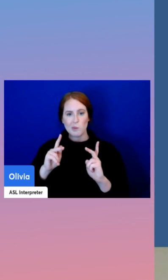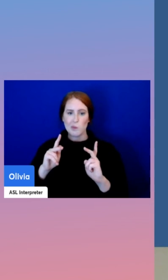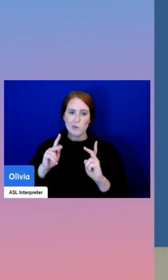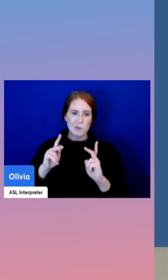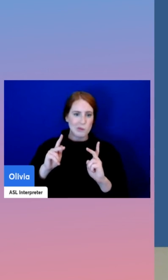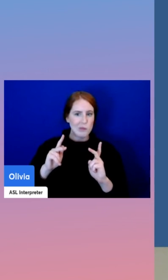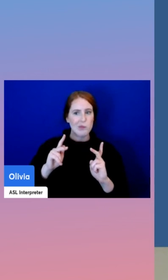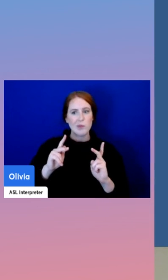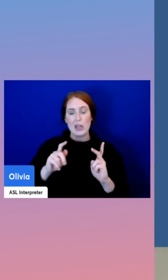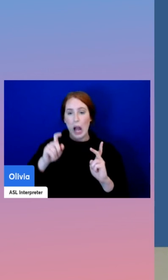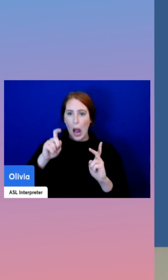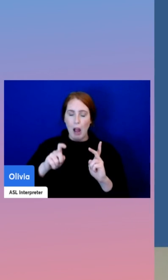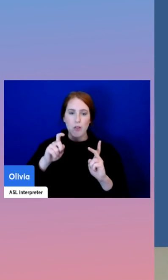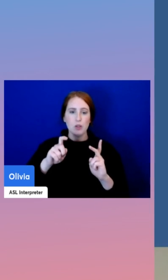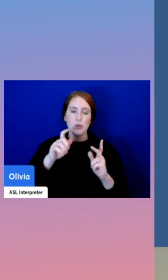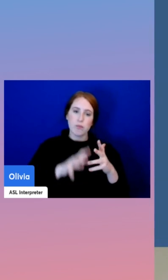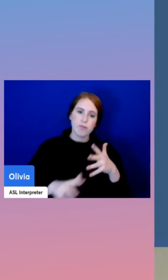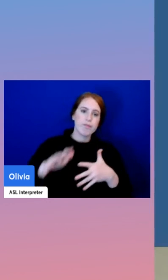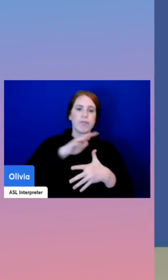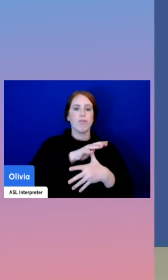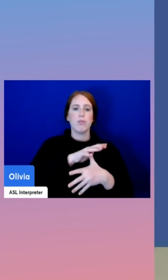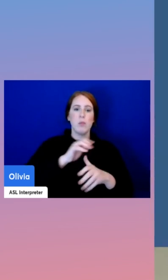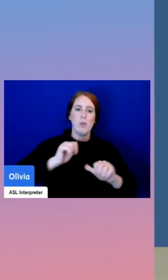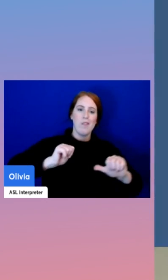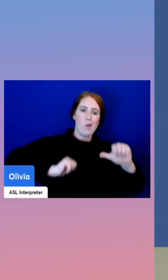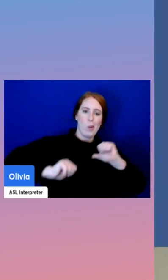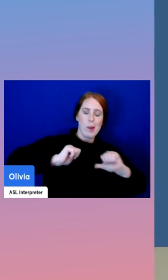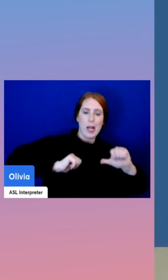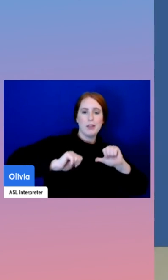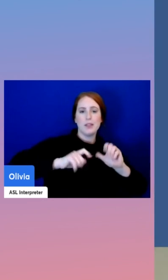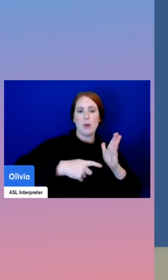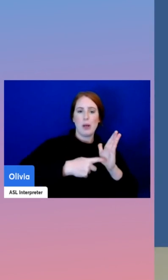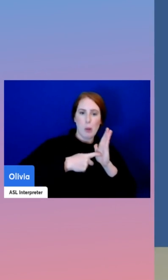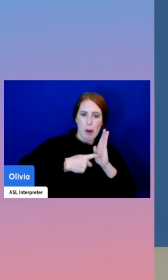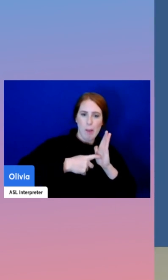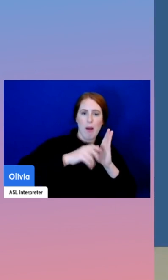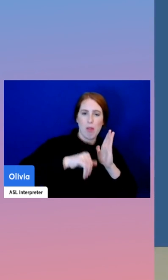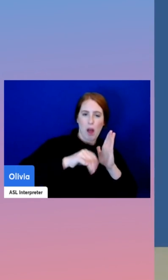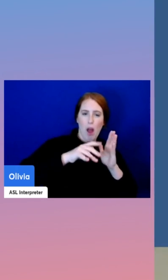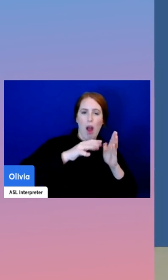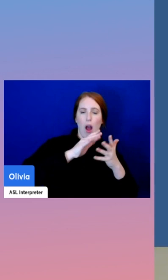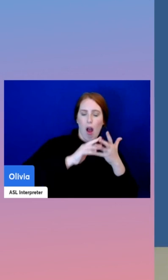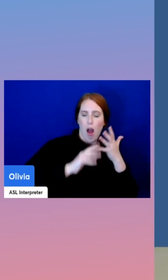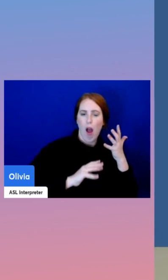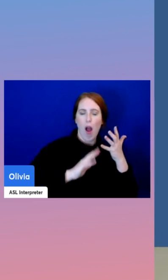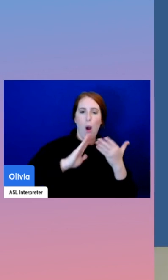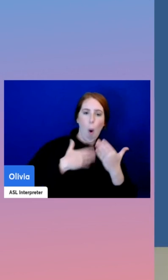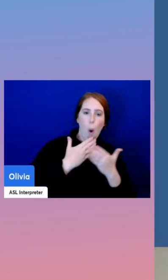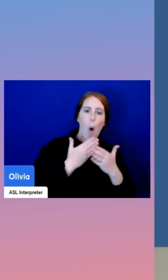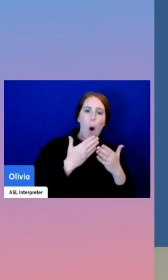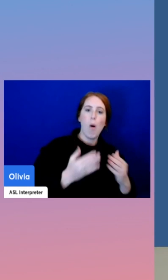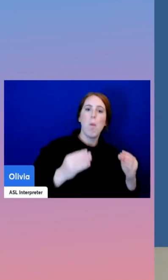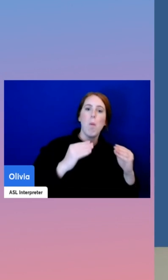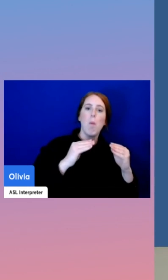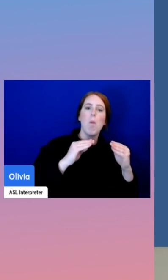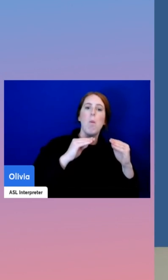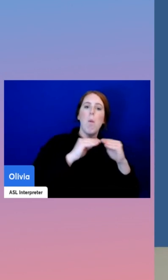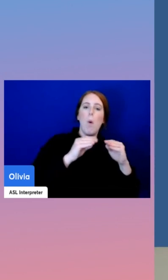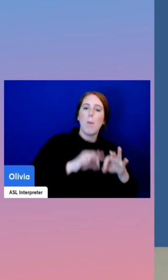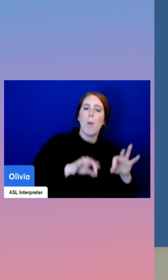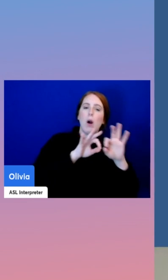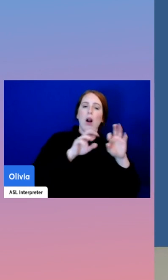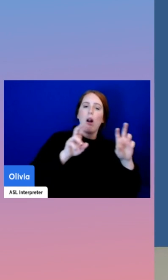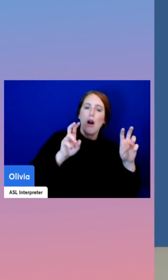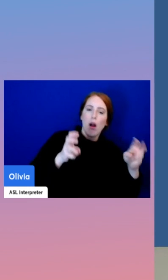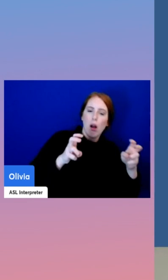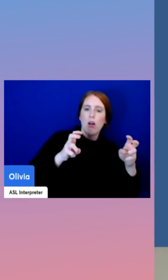prioritizing performance and meeting the requirements first and foremost instead of considering sustainability. And that's why, as an engineer,